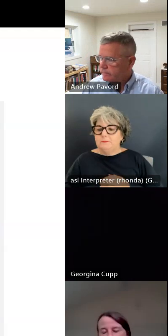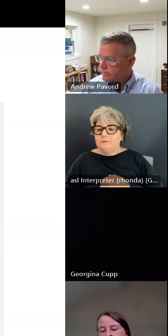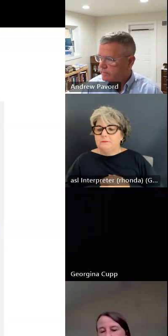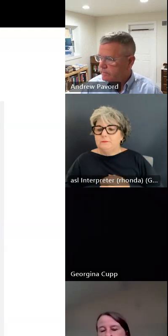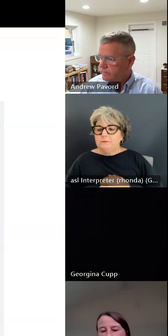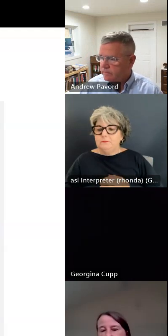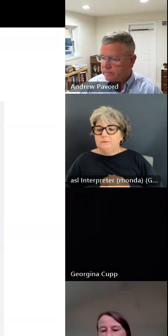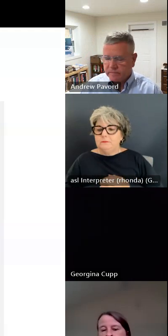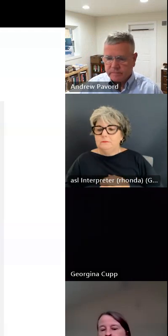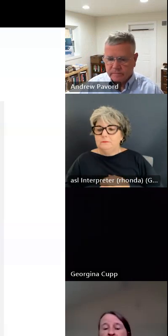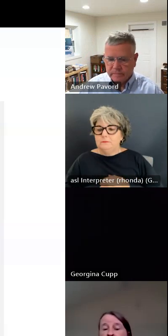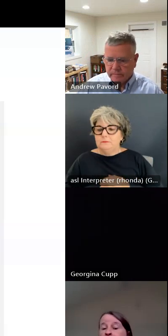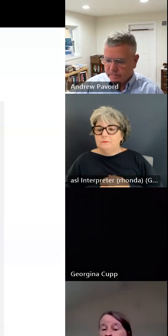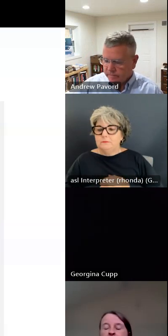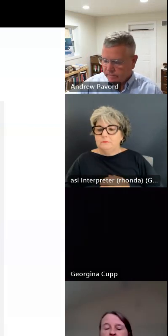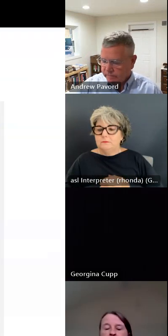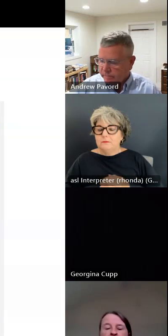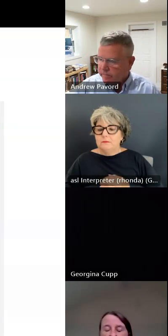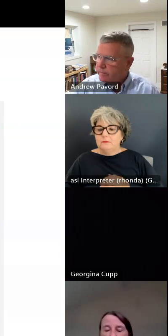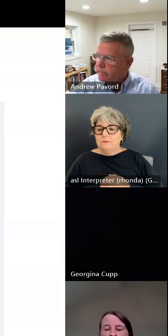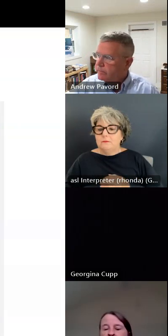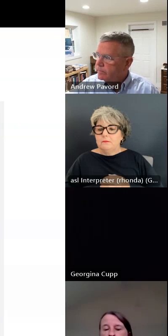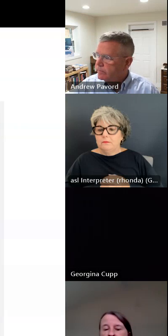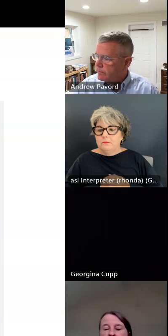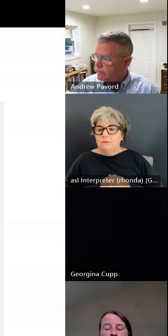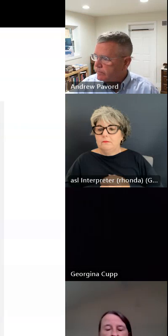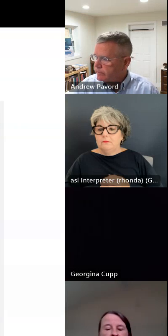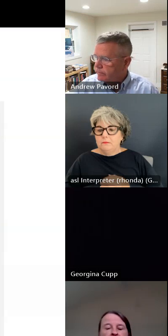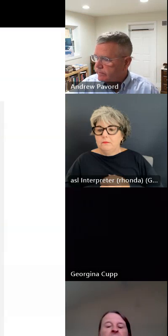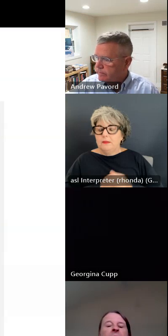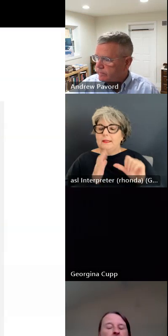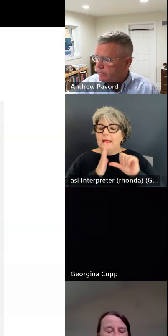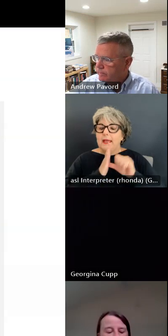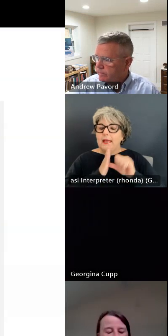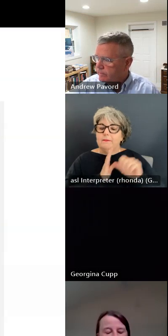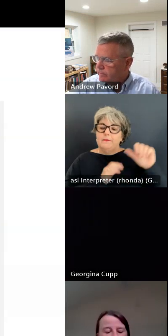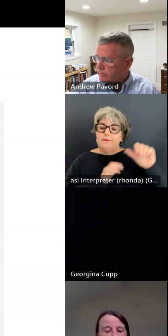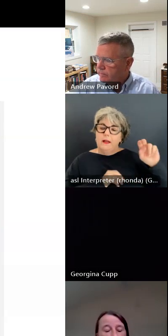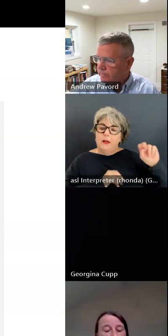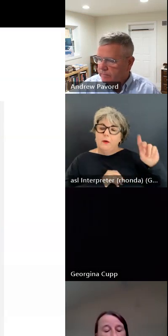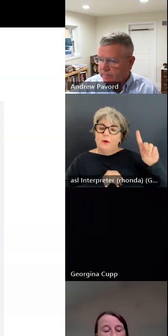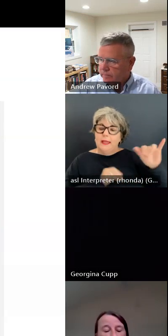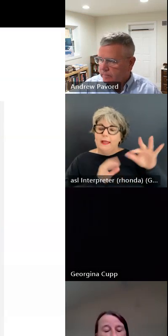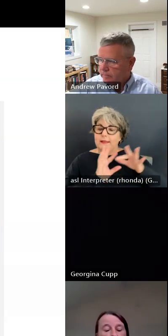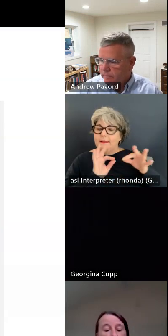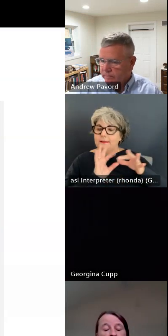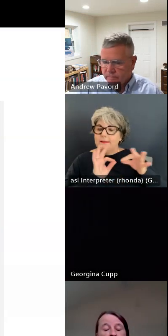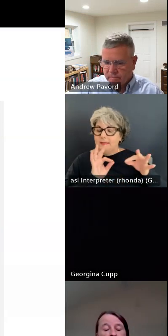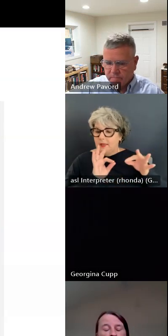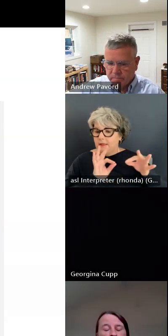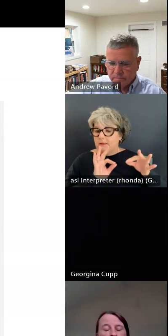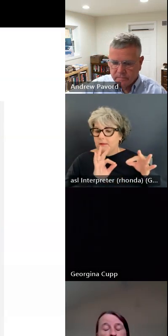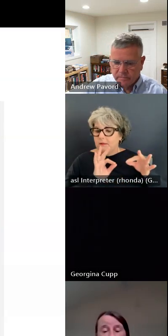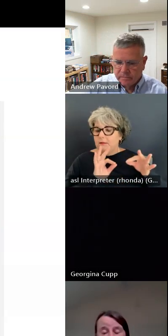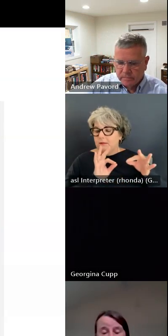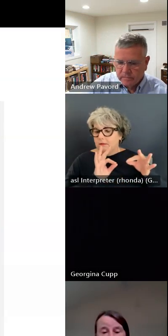So just to put that finer point on it and amplify what Andy was saying, you